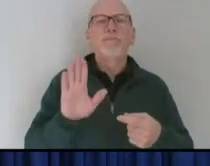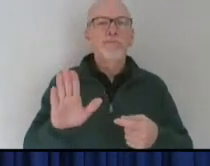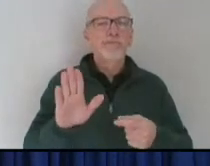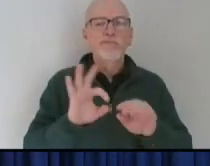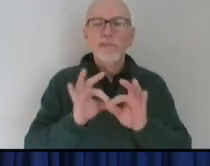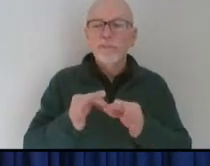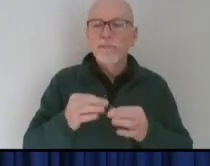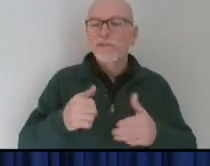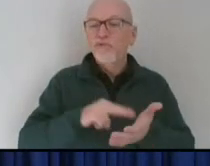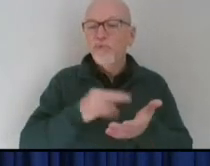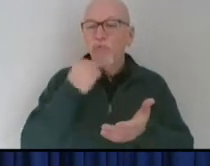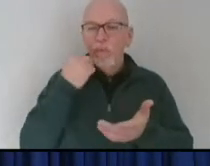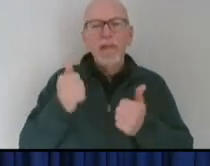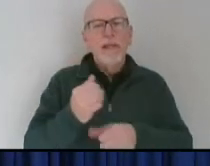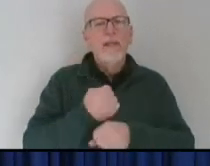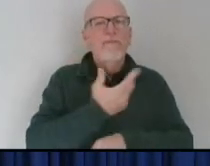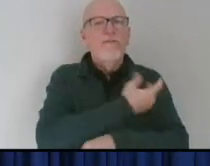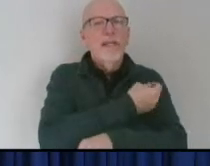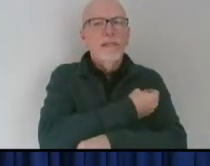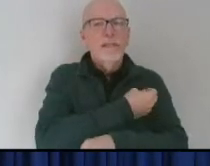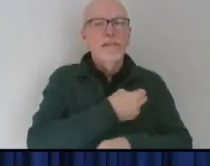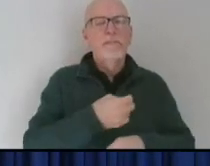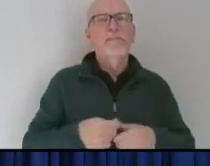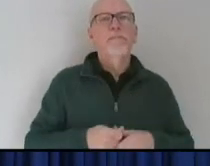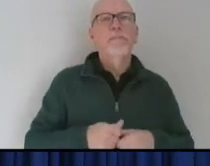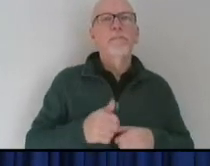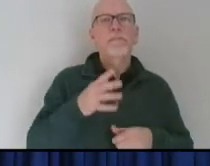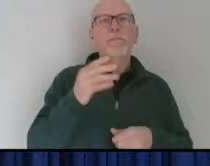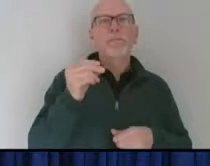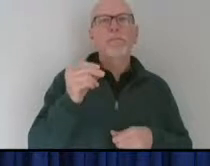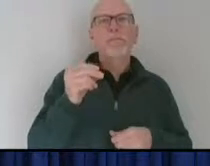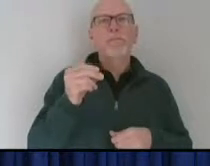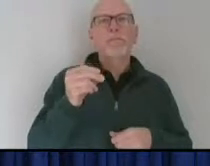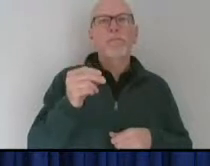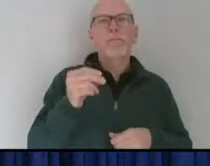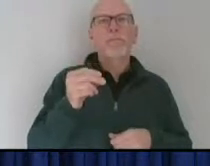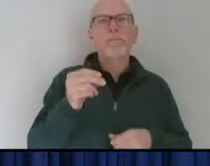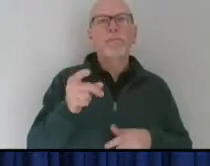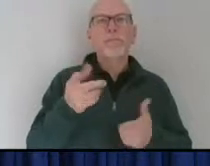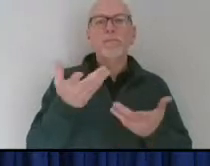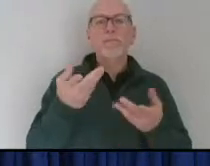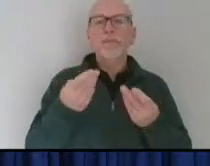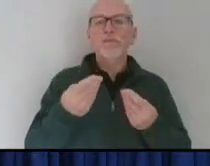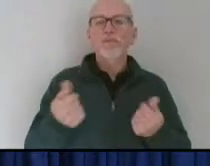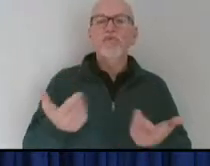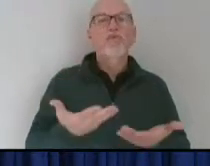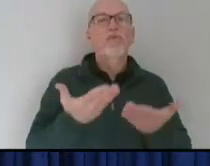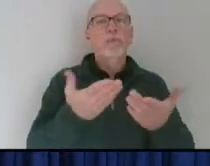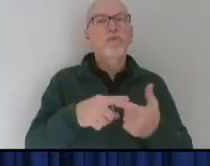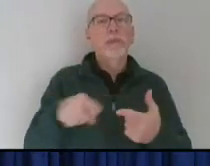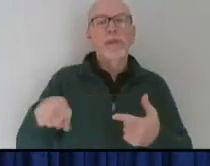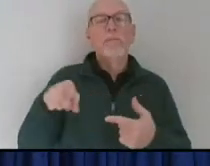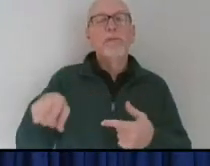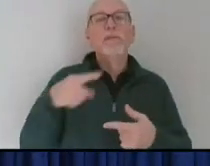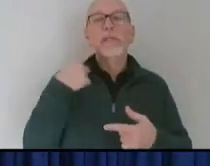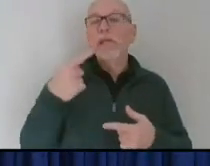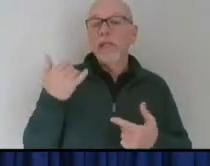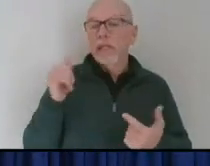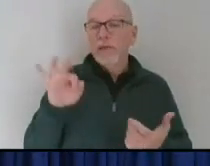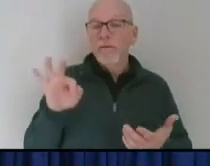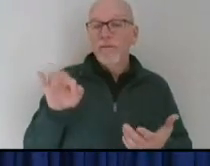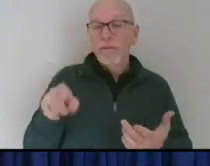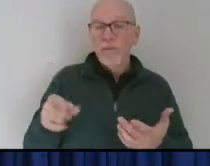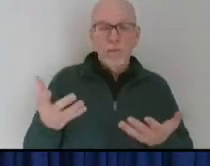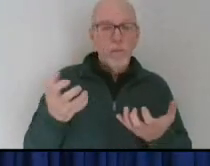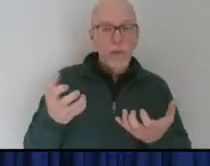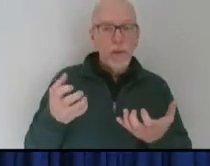be able to receive that vaccine. And the solution has been presented to them that they should, if they want